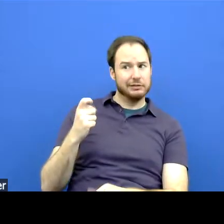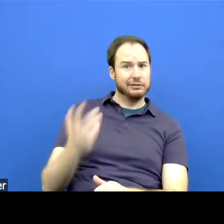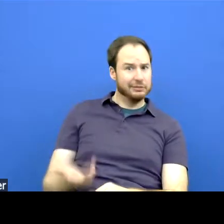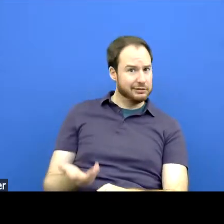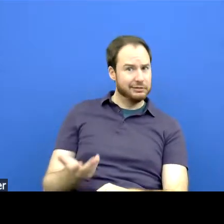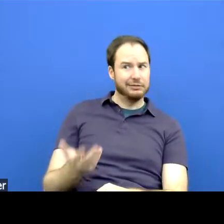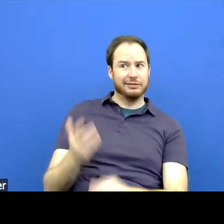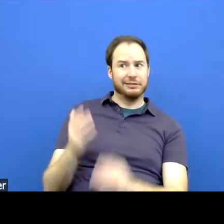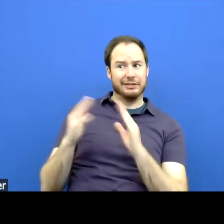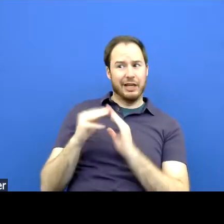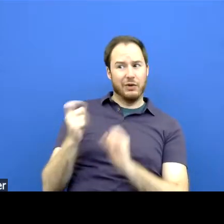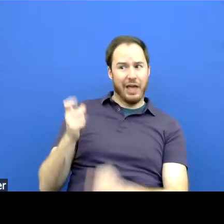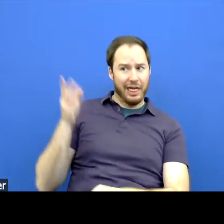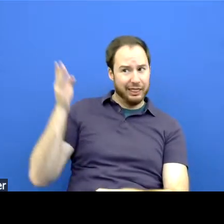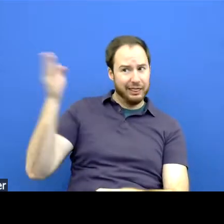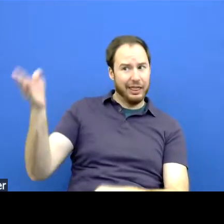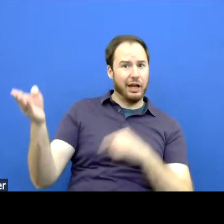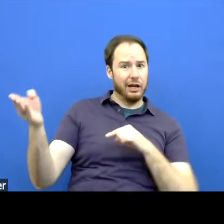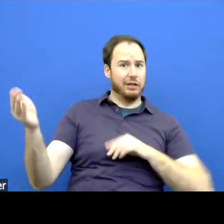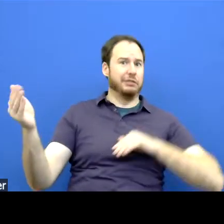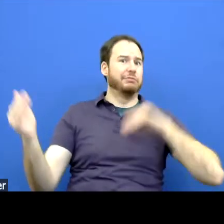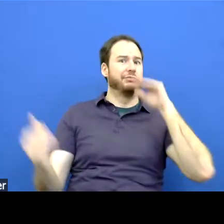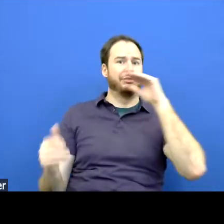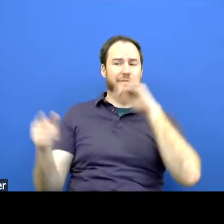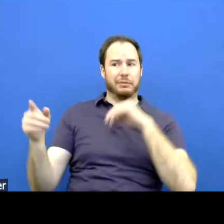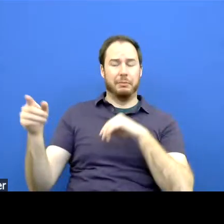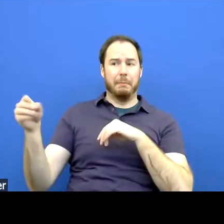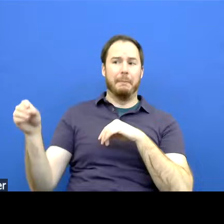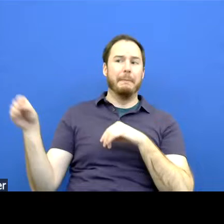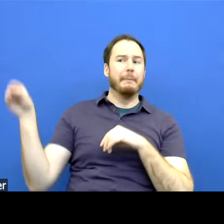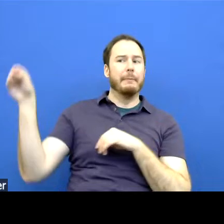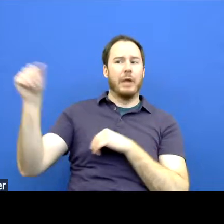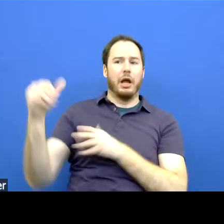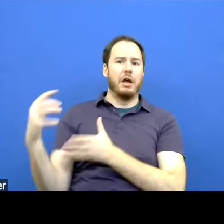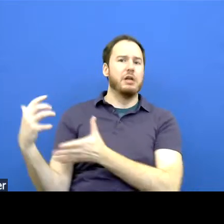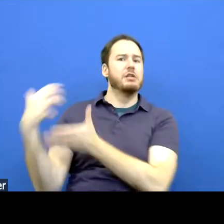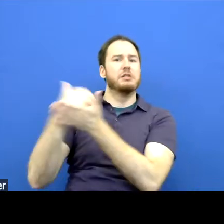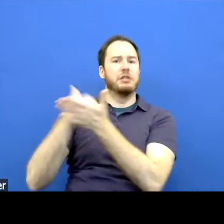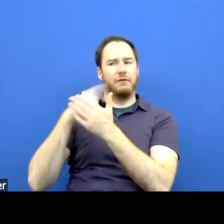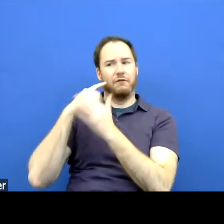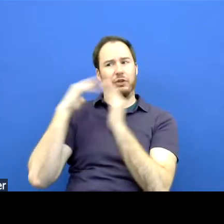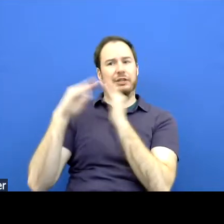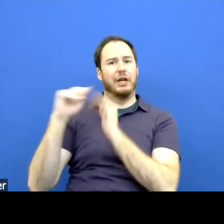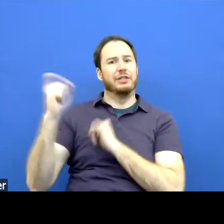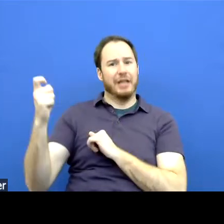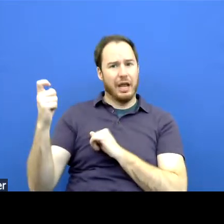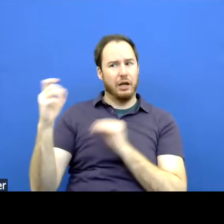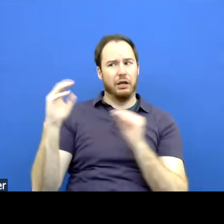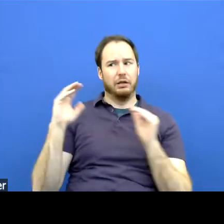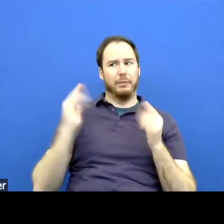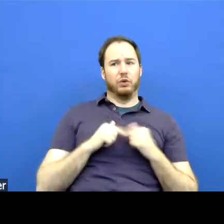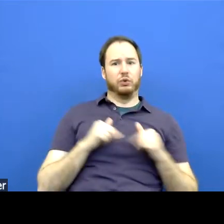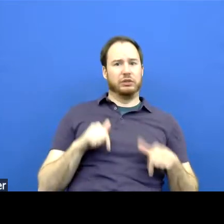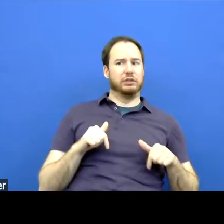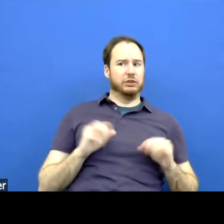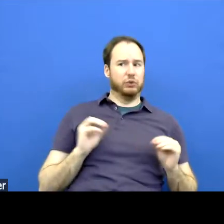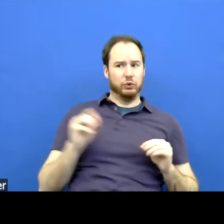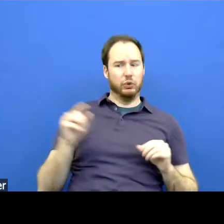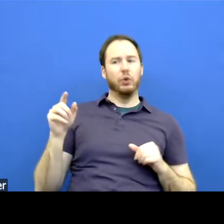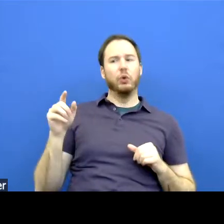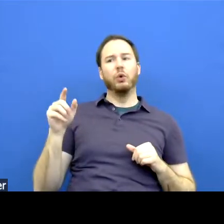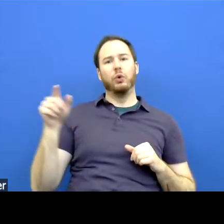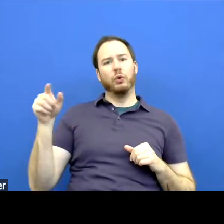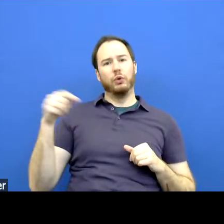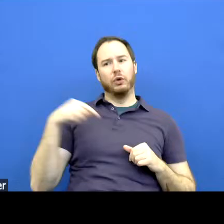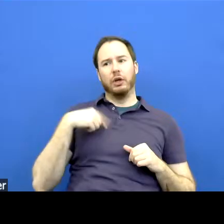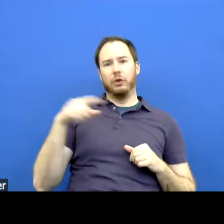taxes there, every year they're paying more. The difference is more than they're paying in our inspection fees, and you only have to pay our